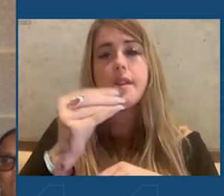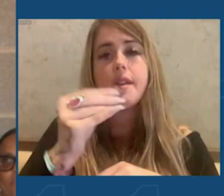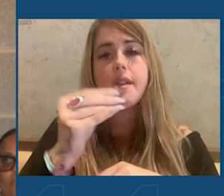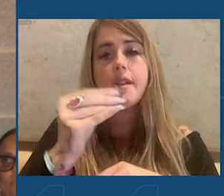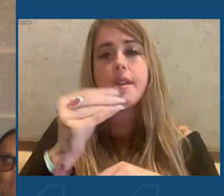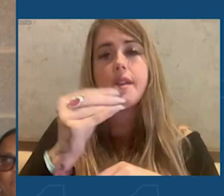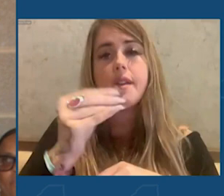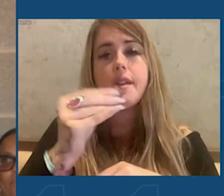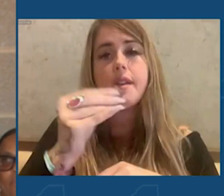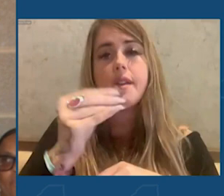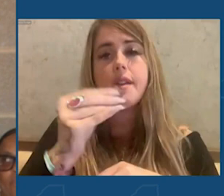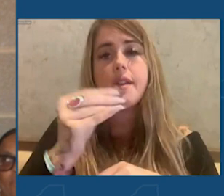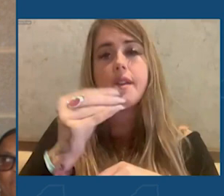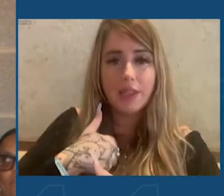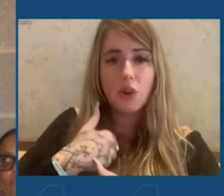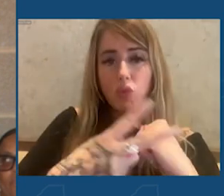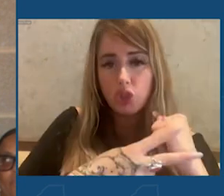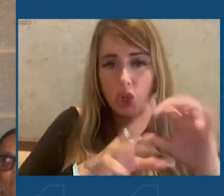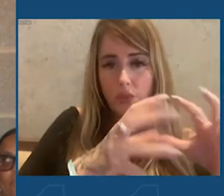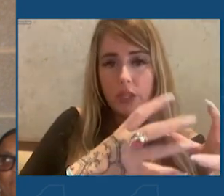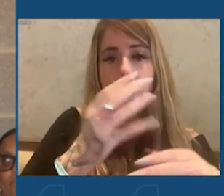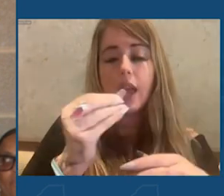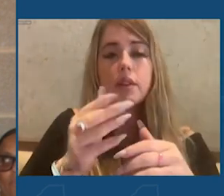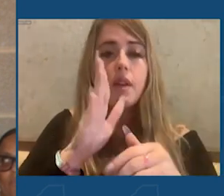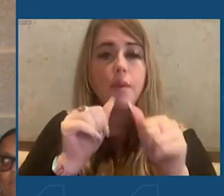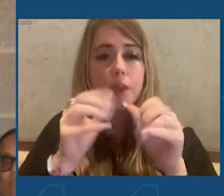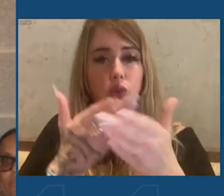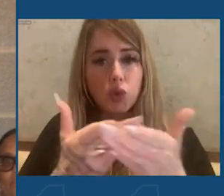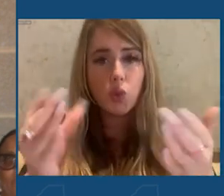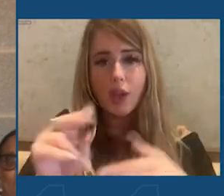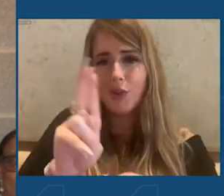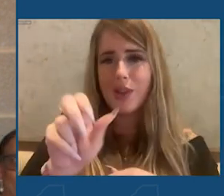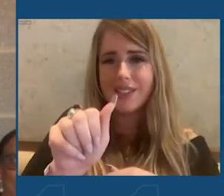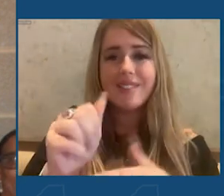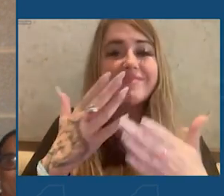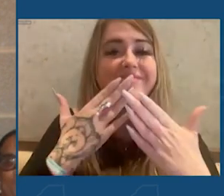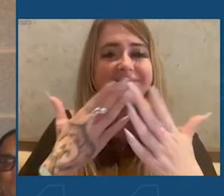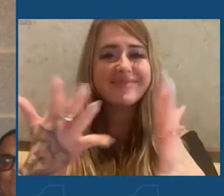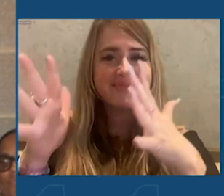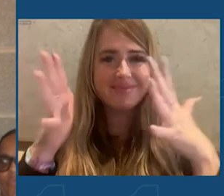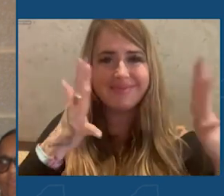reservists. May God bless all of you, and may God bless the United States of America. Thank you.